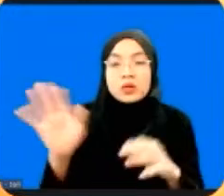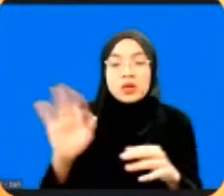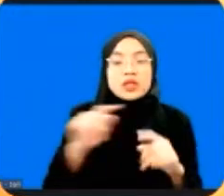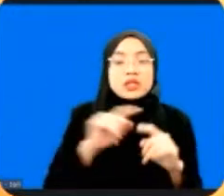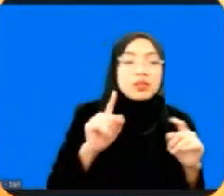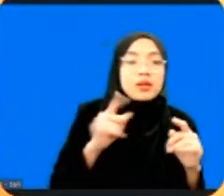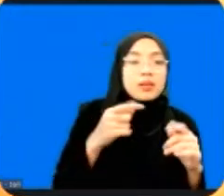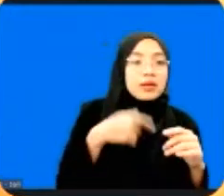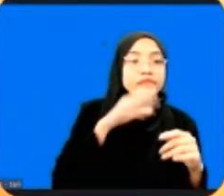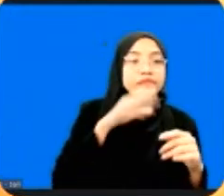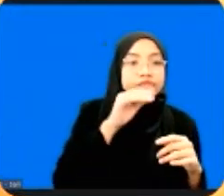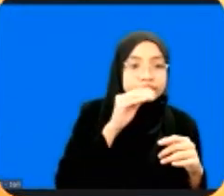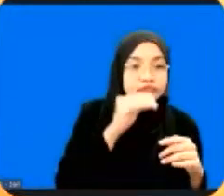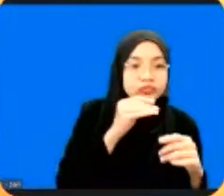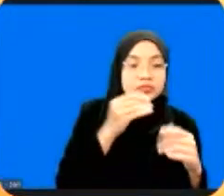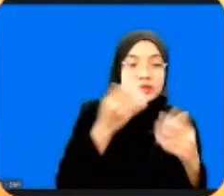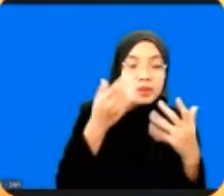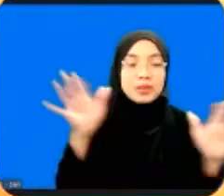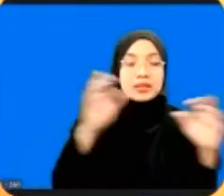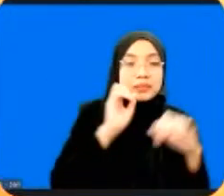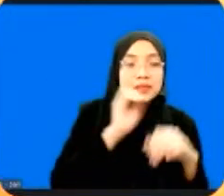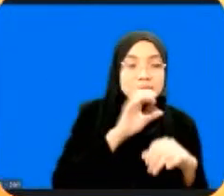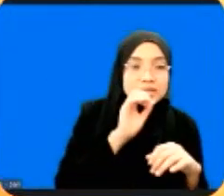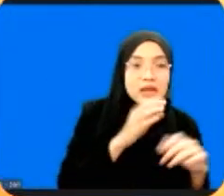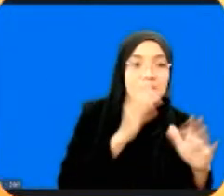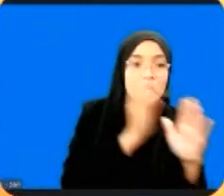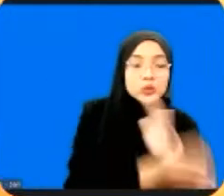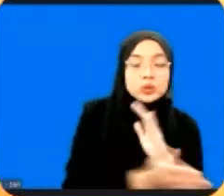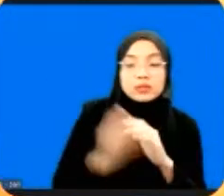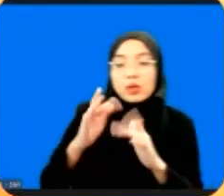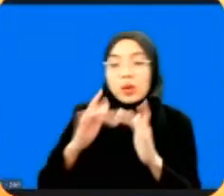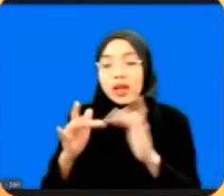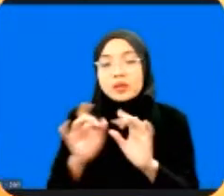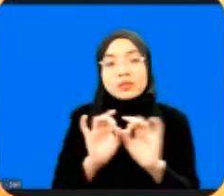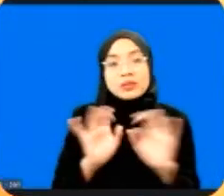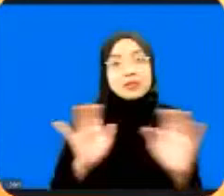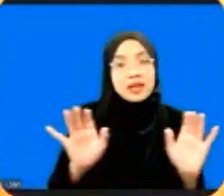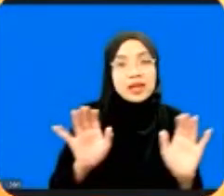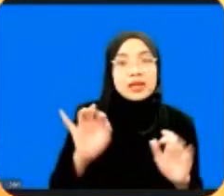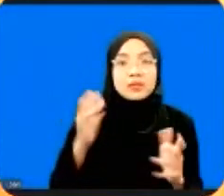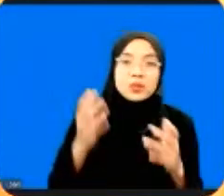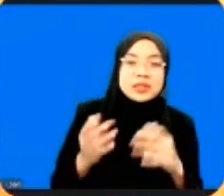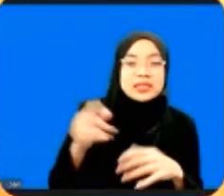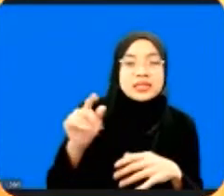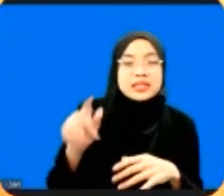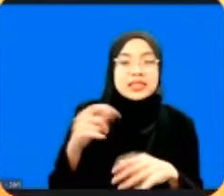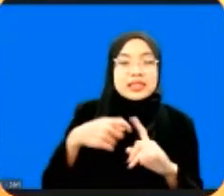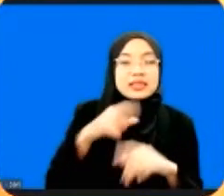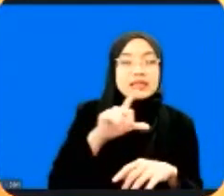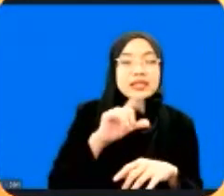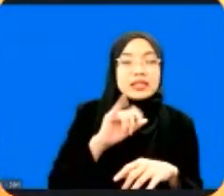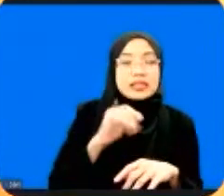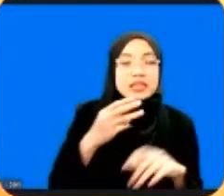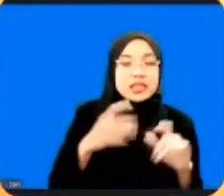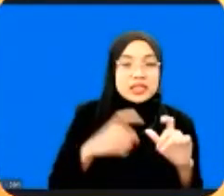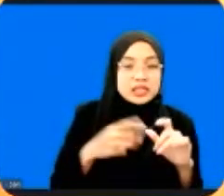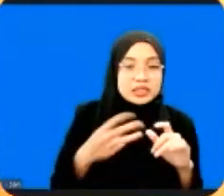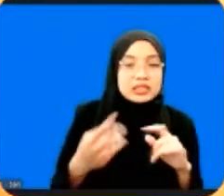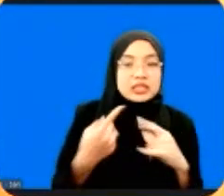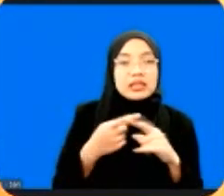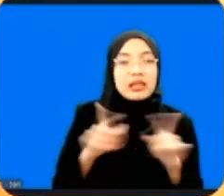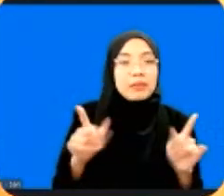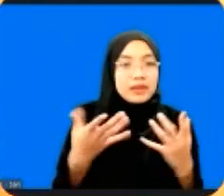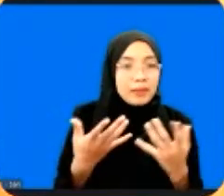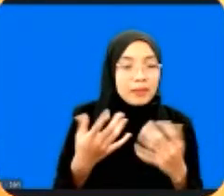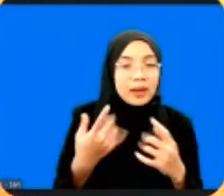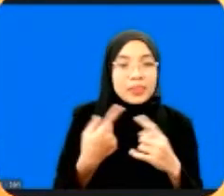Okay, I think maybe it's a little bit cliche, but multi-stakeholder is still a must.